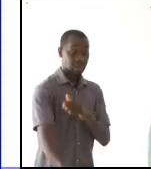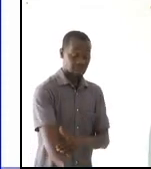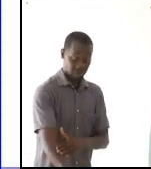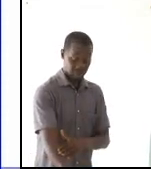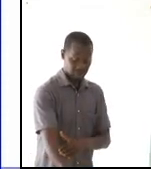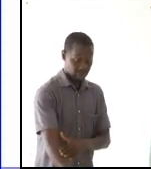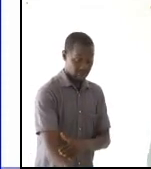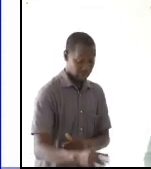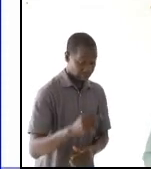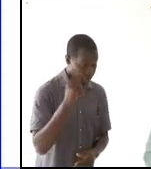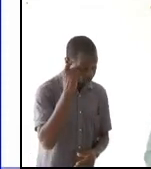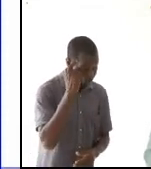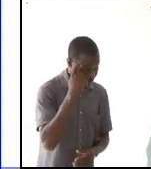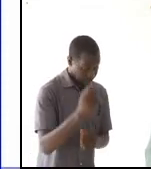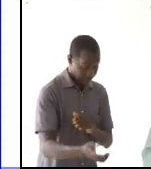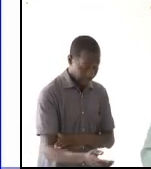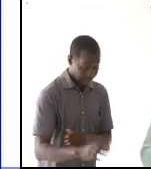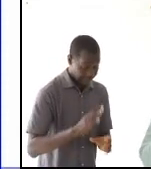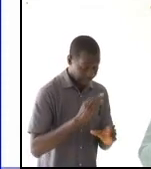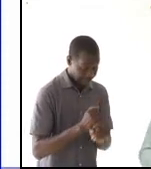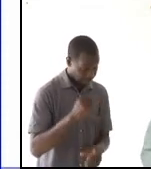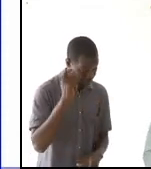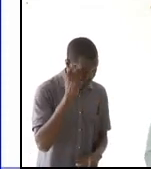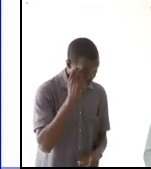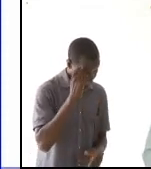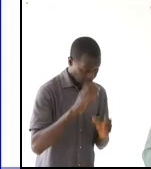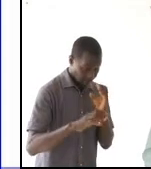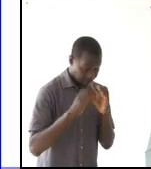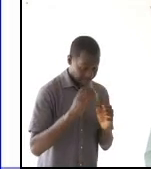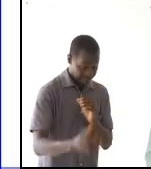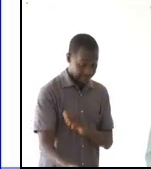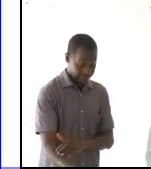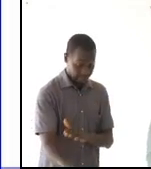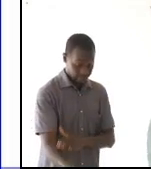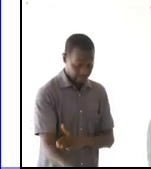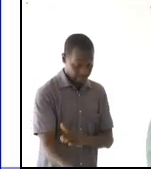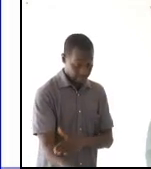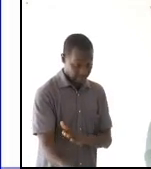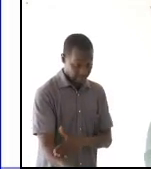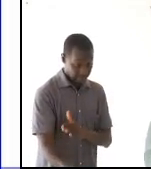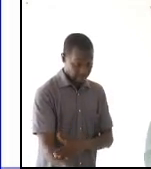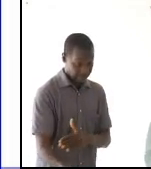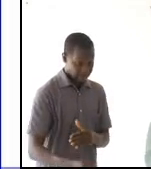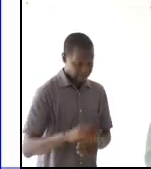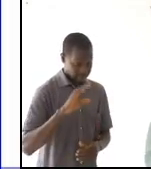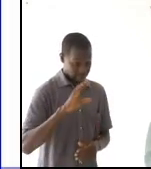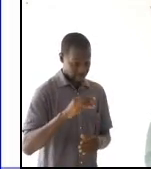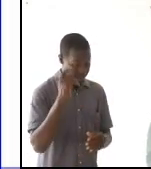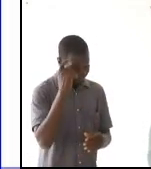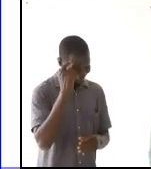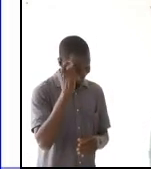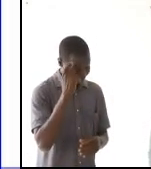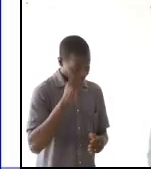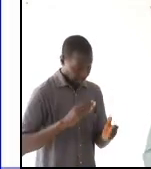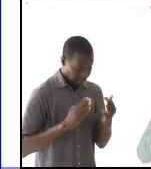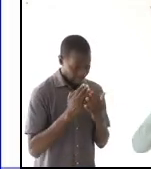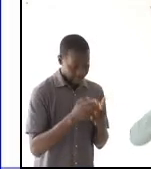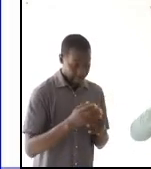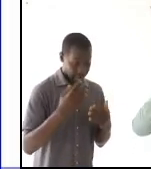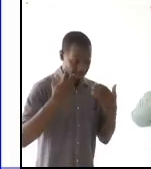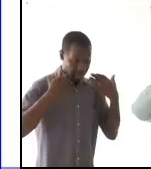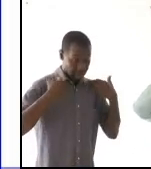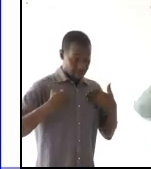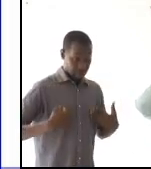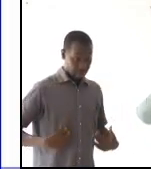able to know you've touched it because the nerves help you to communicate. You touch something, the sensation is passed through the nerves, through